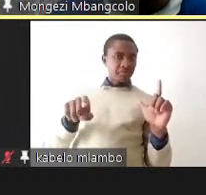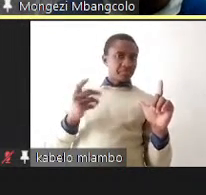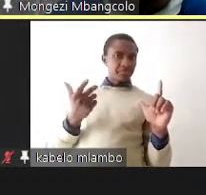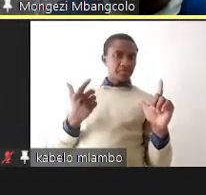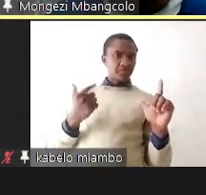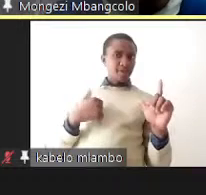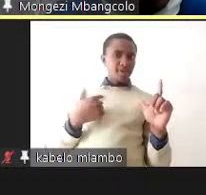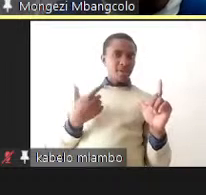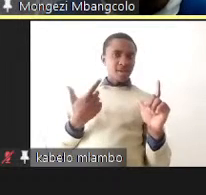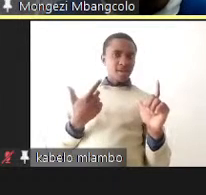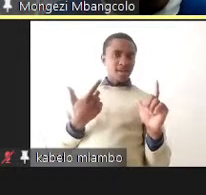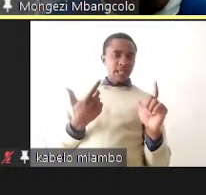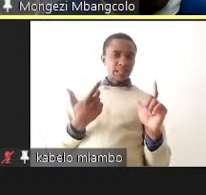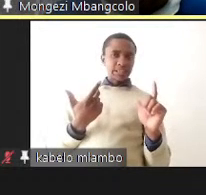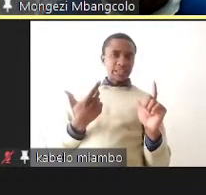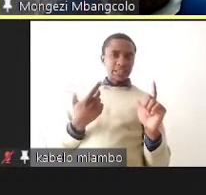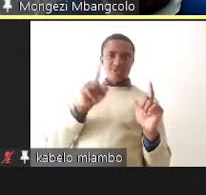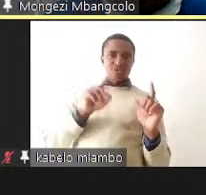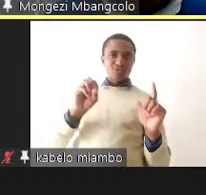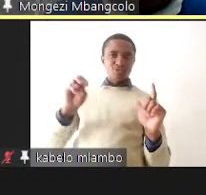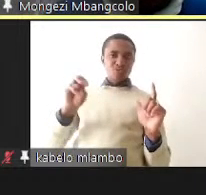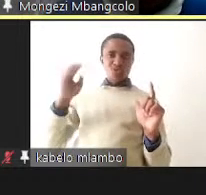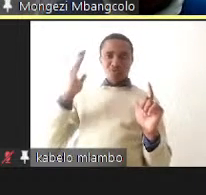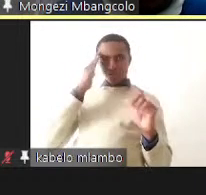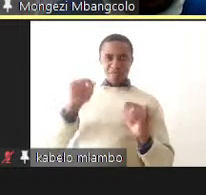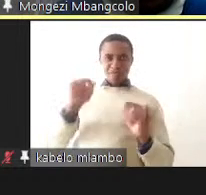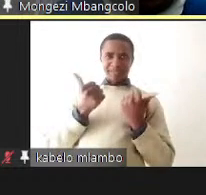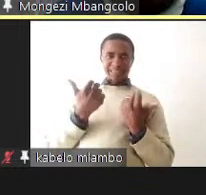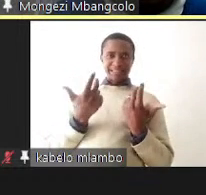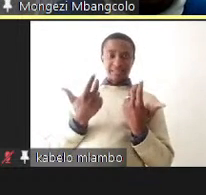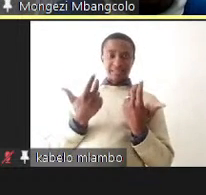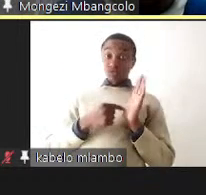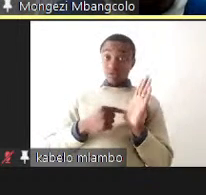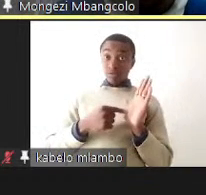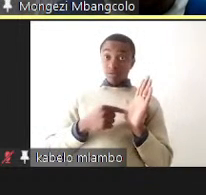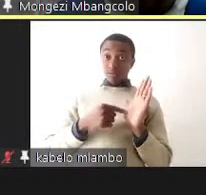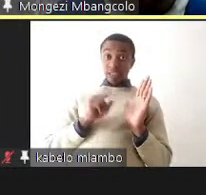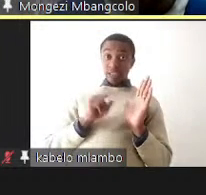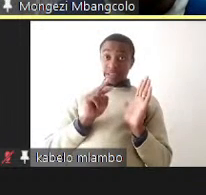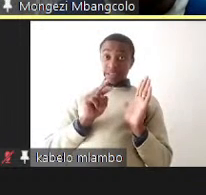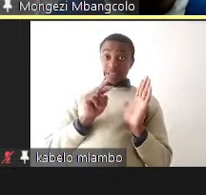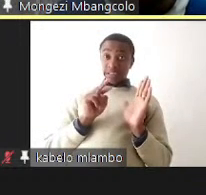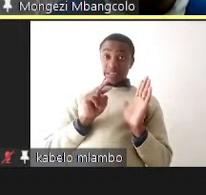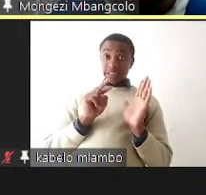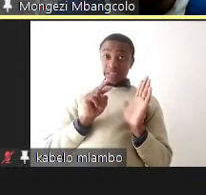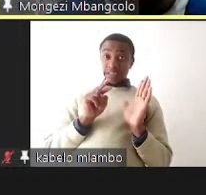that familiar with Zoom. Is it showing? Is there anything showing?